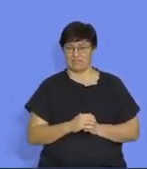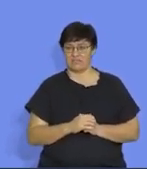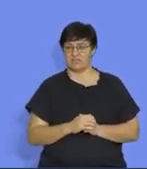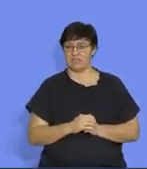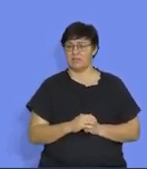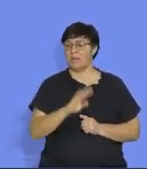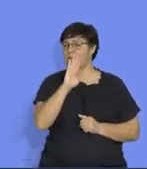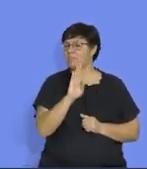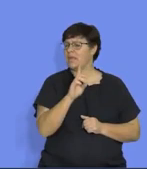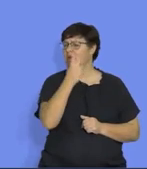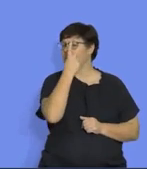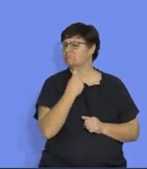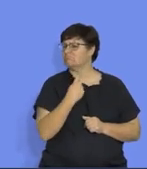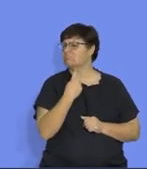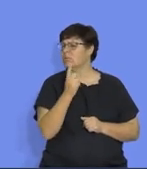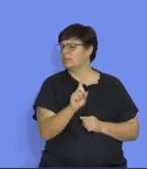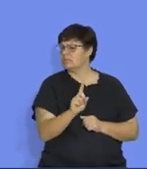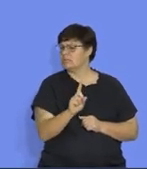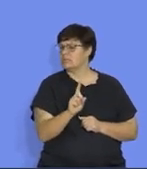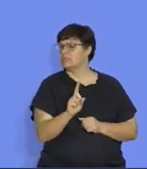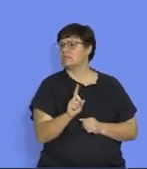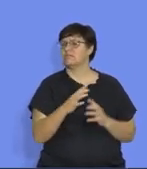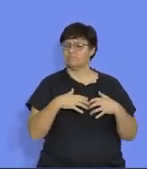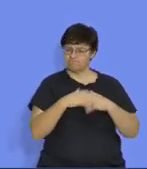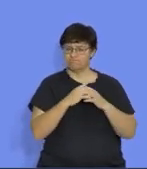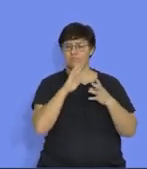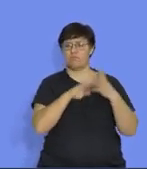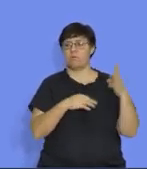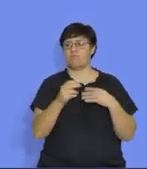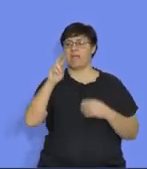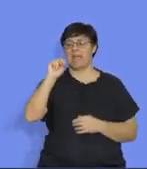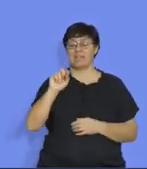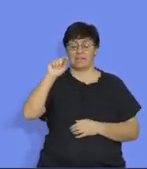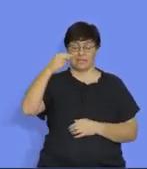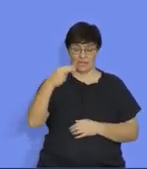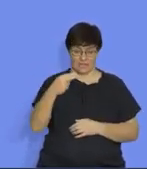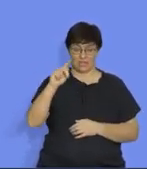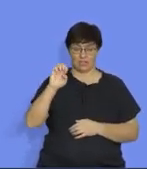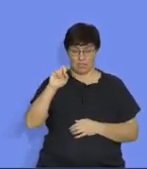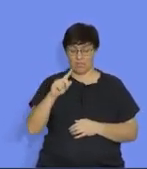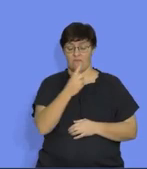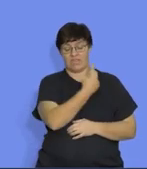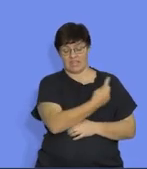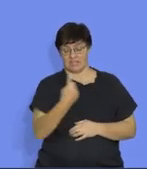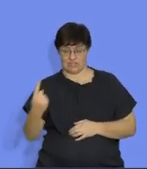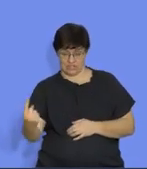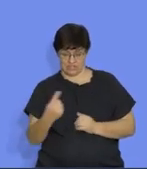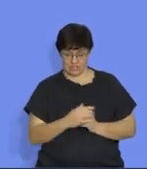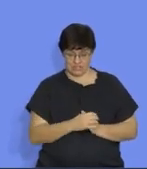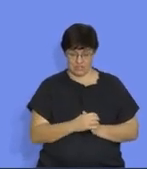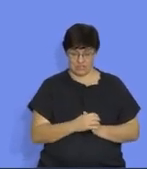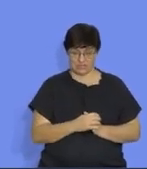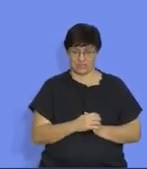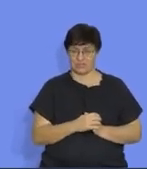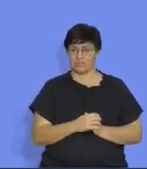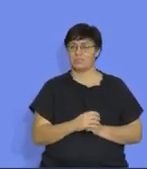question for B is asking me to determine the formula for the nth term of each sequence. And I'm only